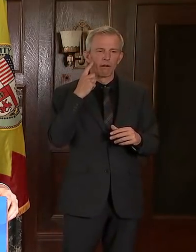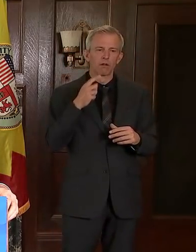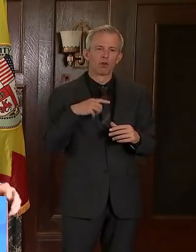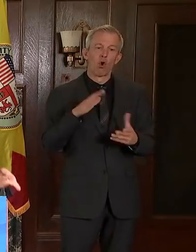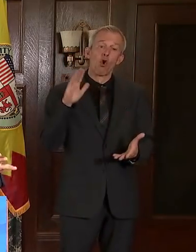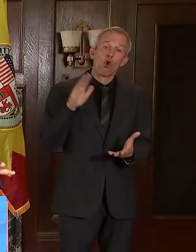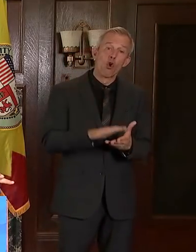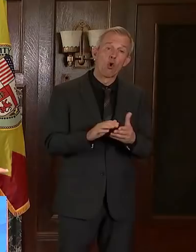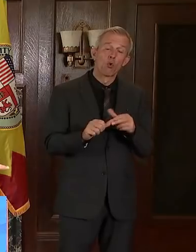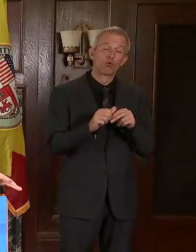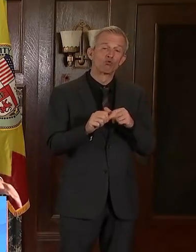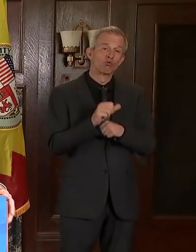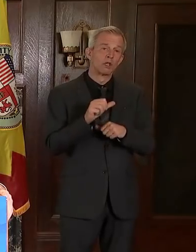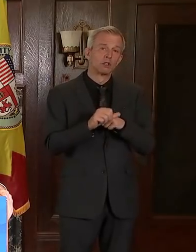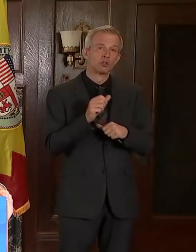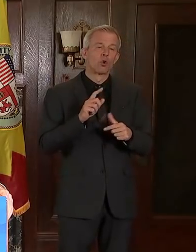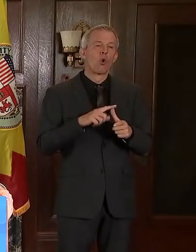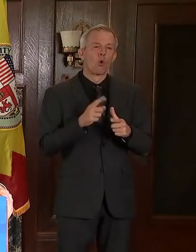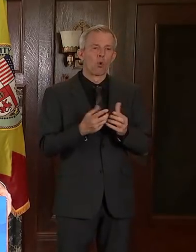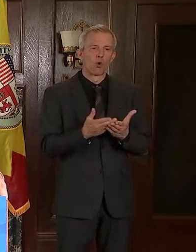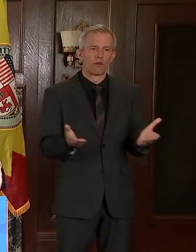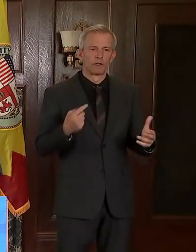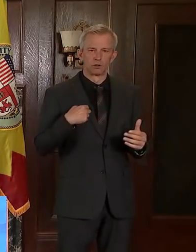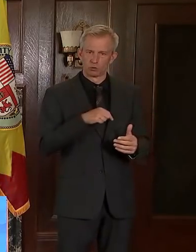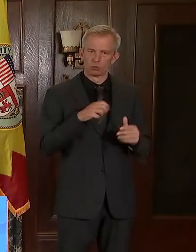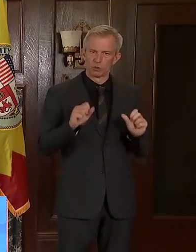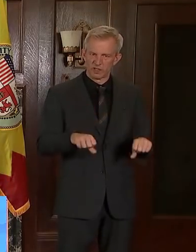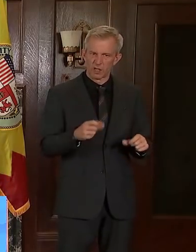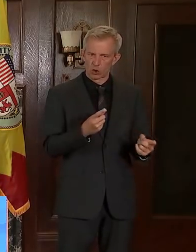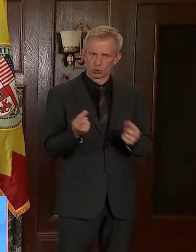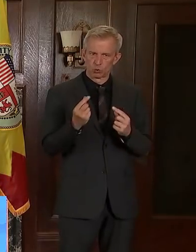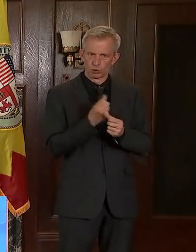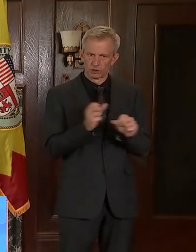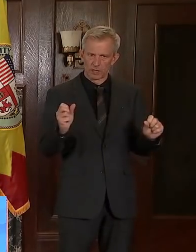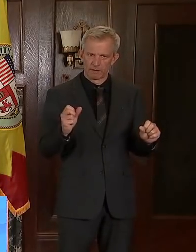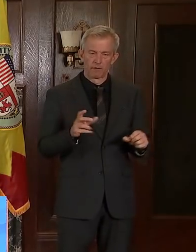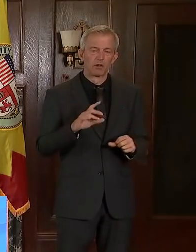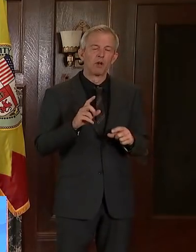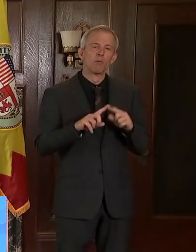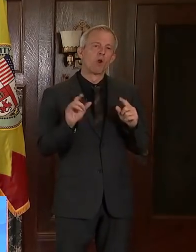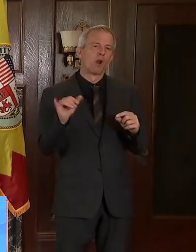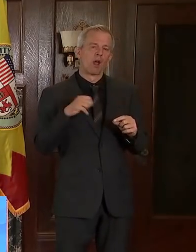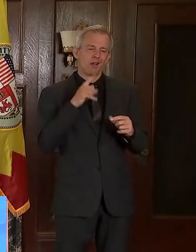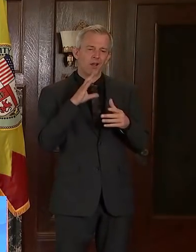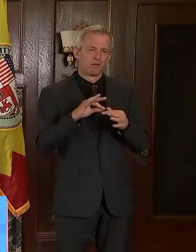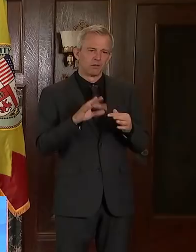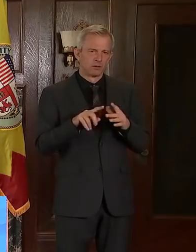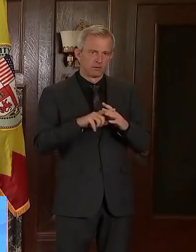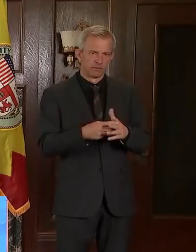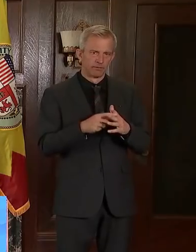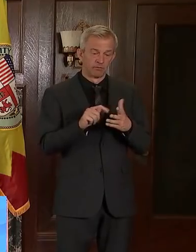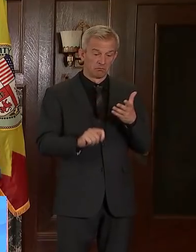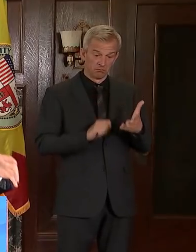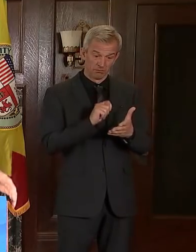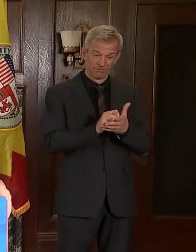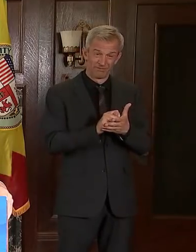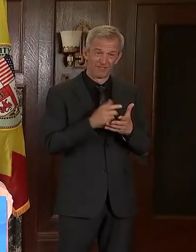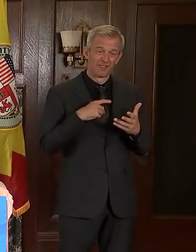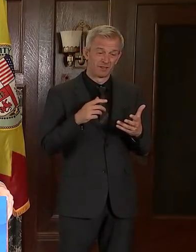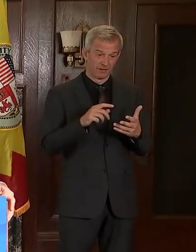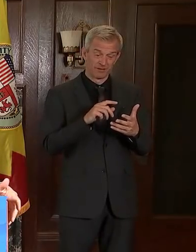risk or things that we can safely do. But as I tried to say at the beginning, these phases or stages have many steps in